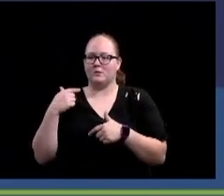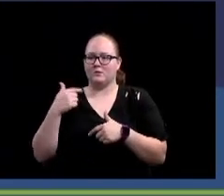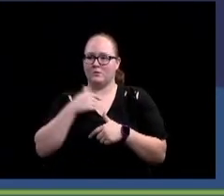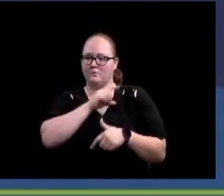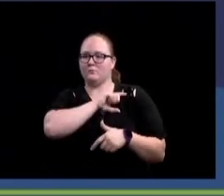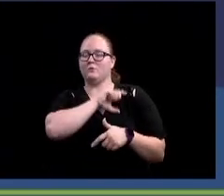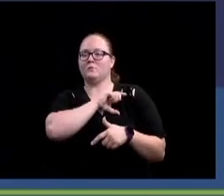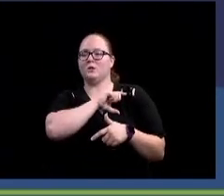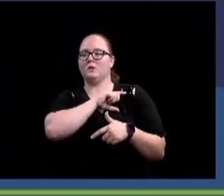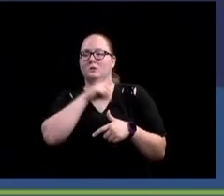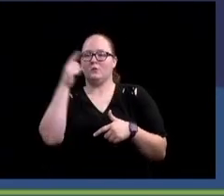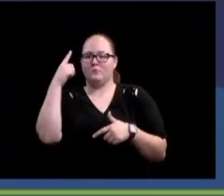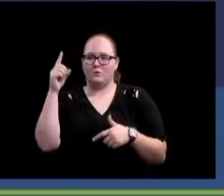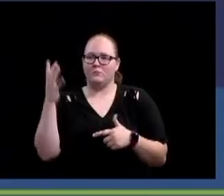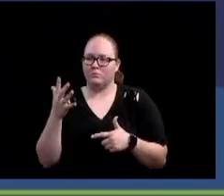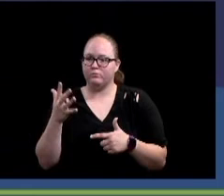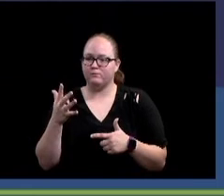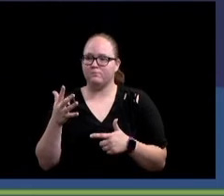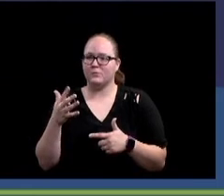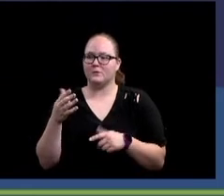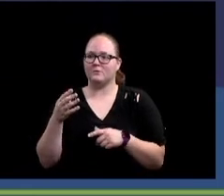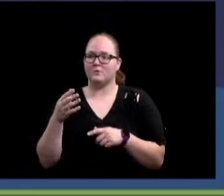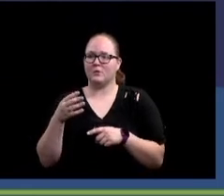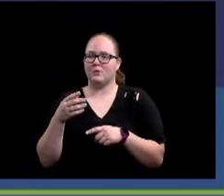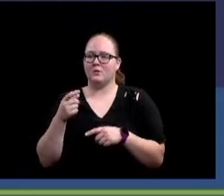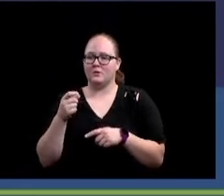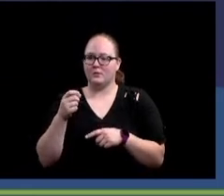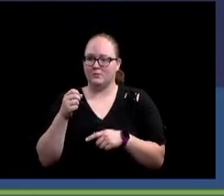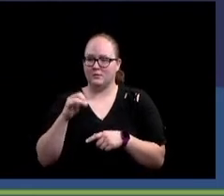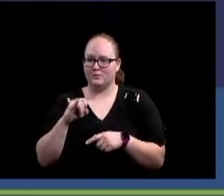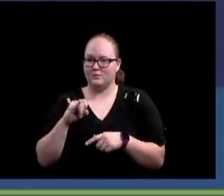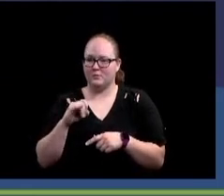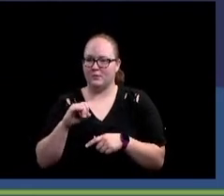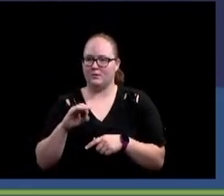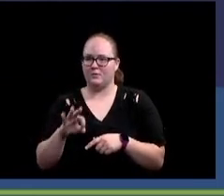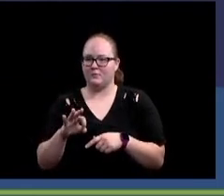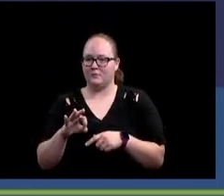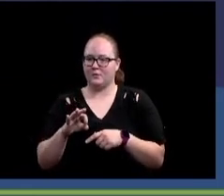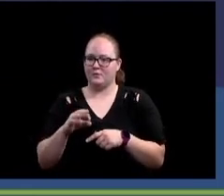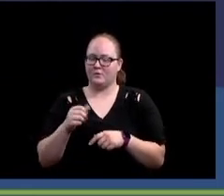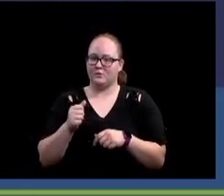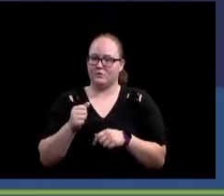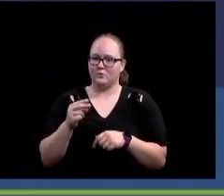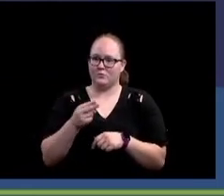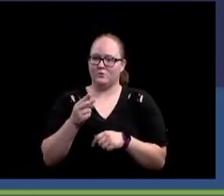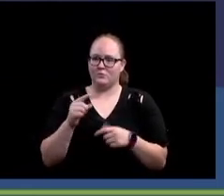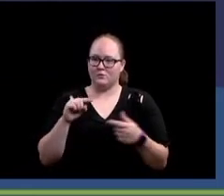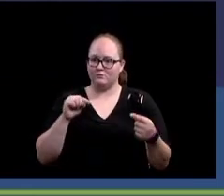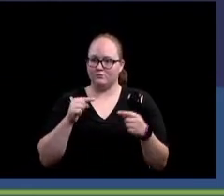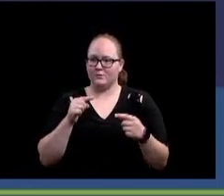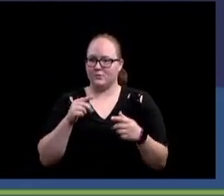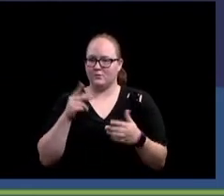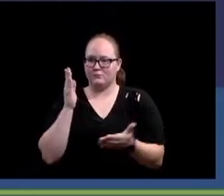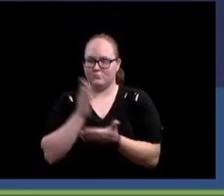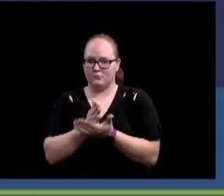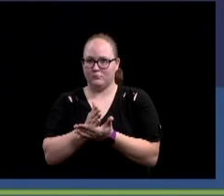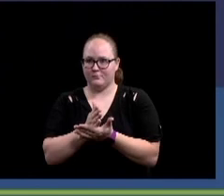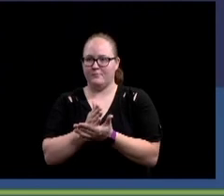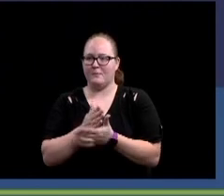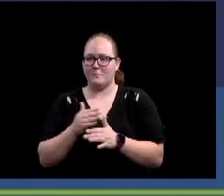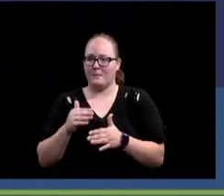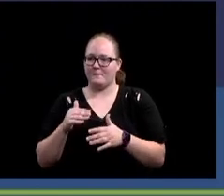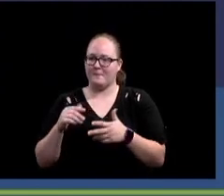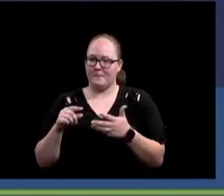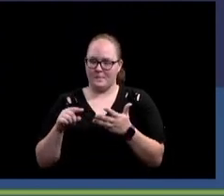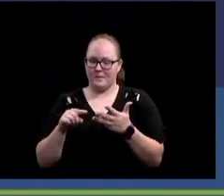places any person at a greater risk of harm. The next bullet point, exhaust all other means before shooting. Our policy states